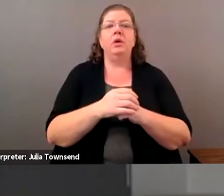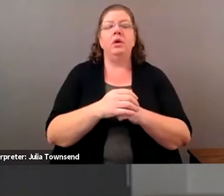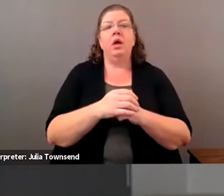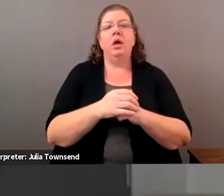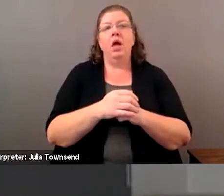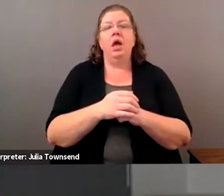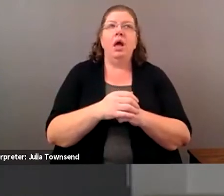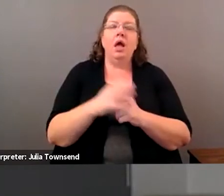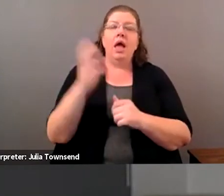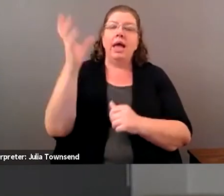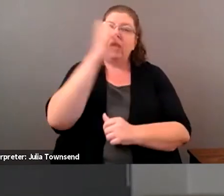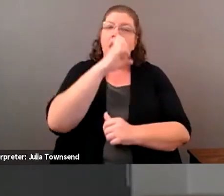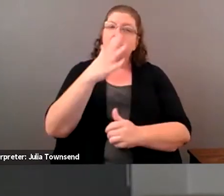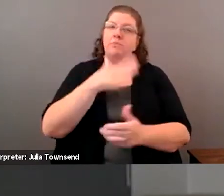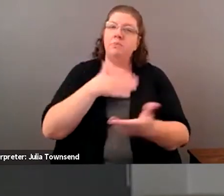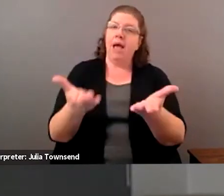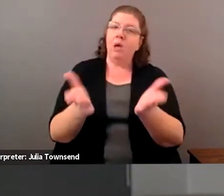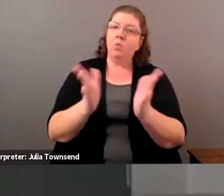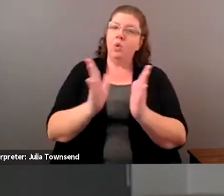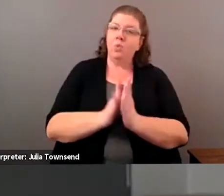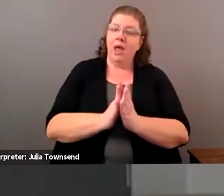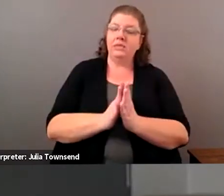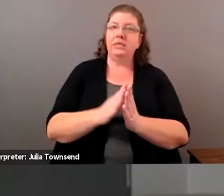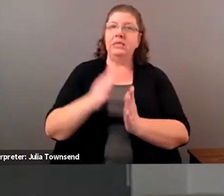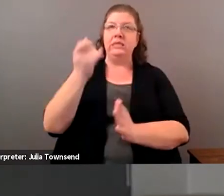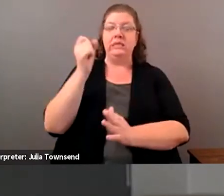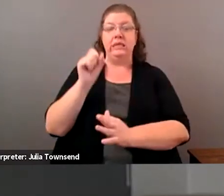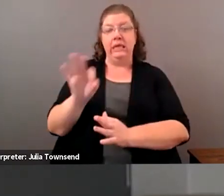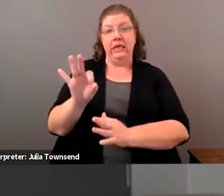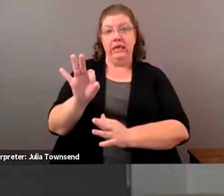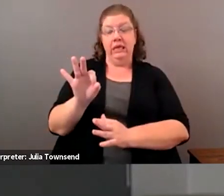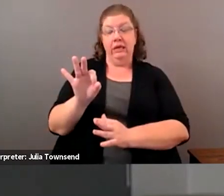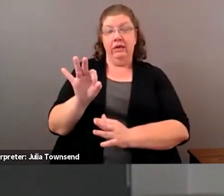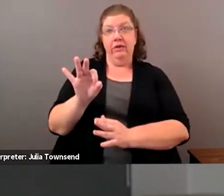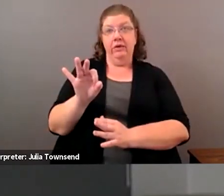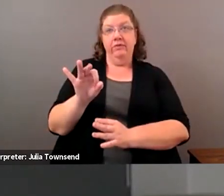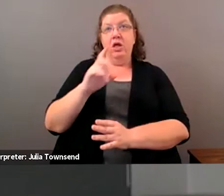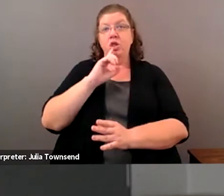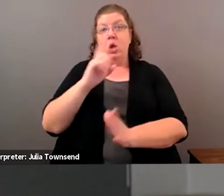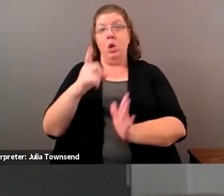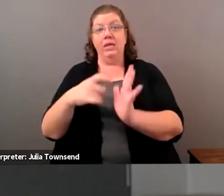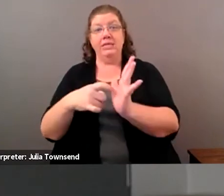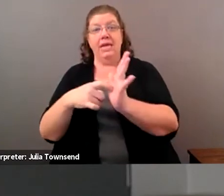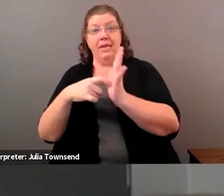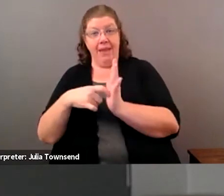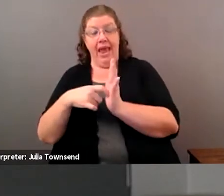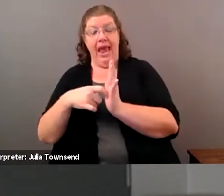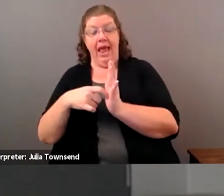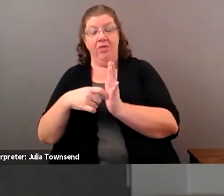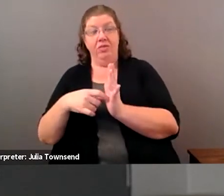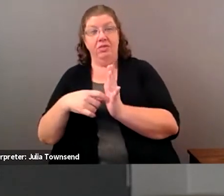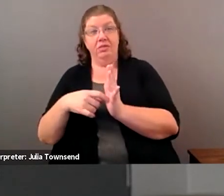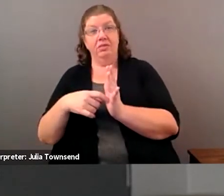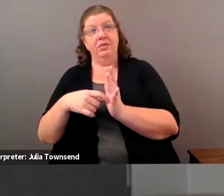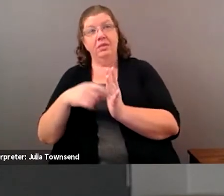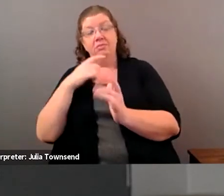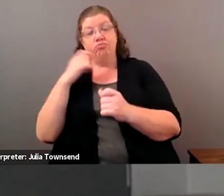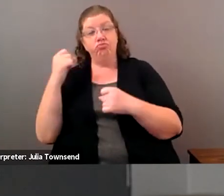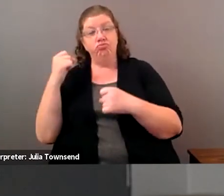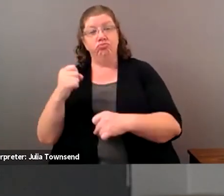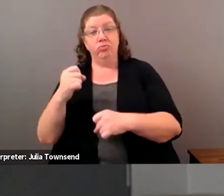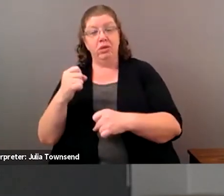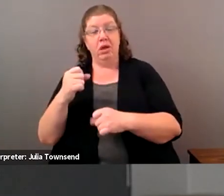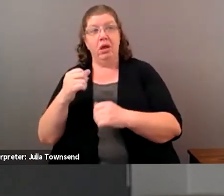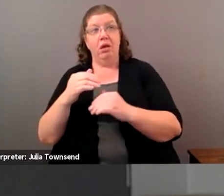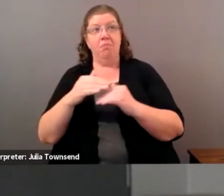I guess my request would be that if there is a demand that's significant beyond those who are being invited, I